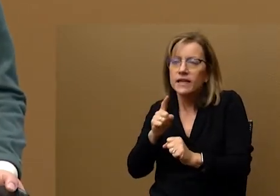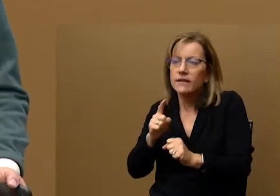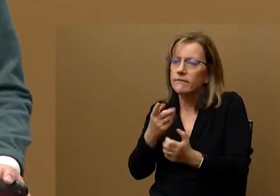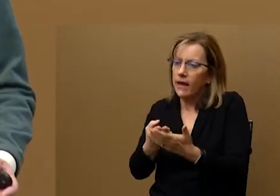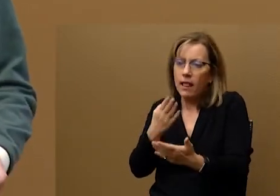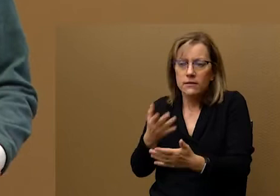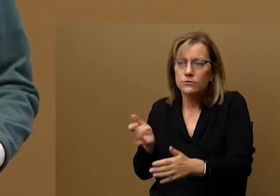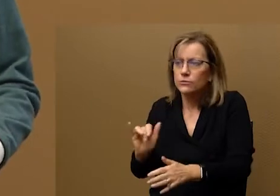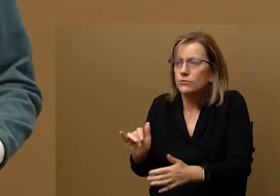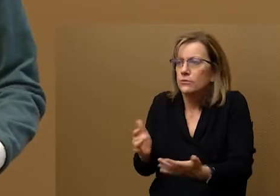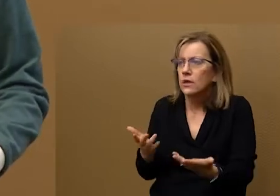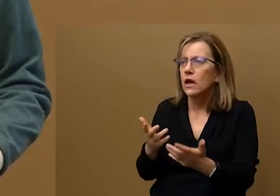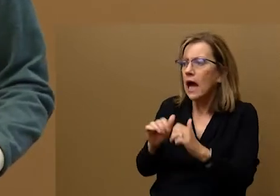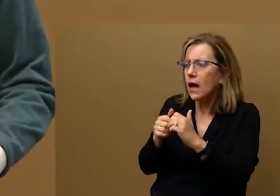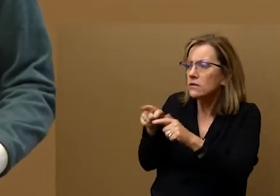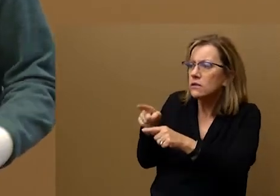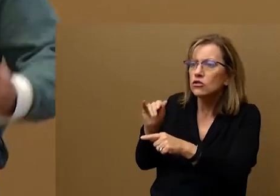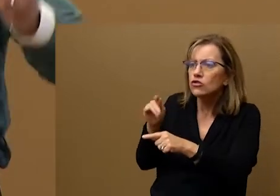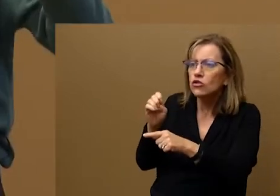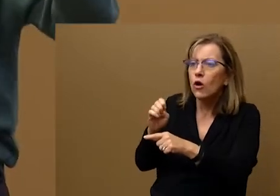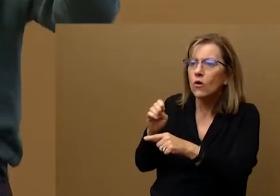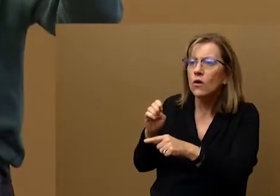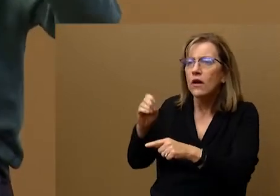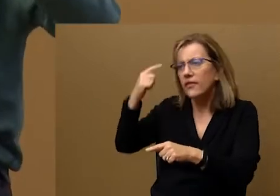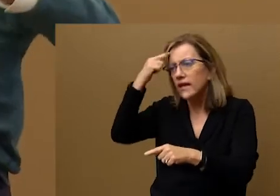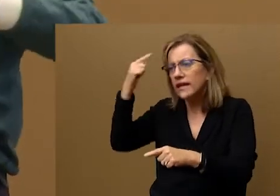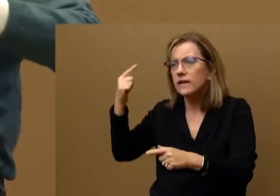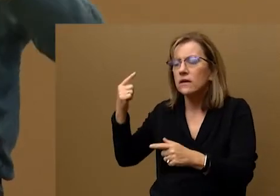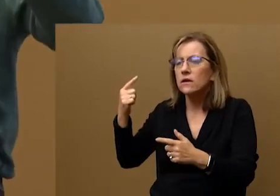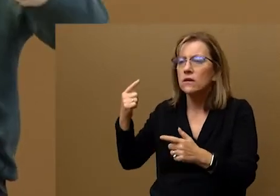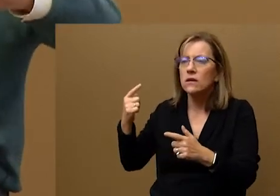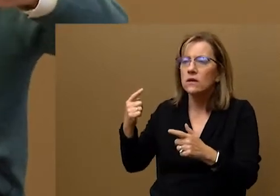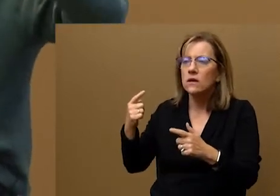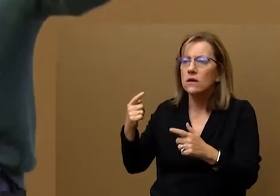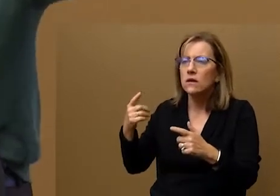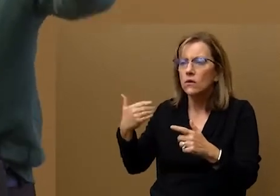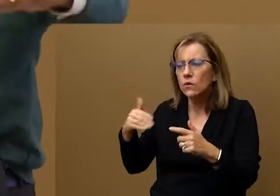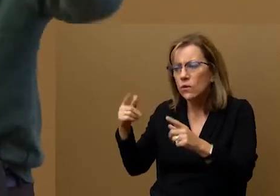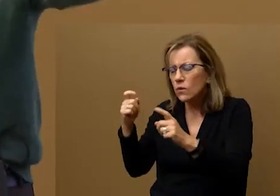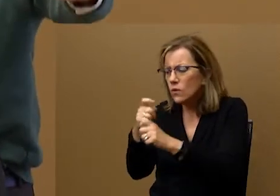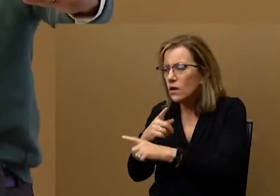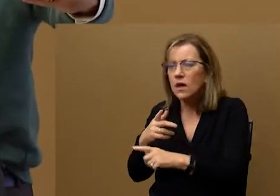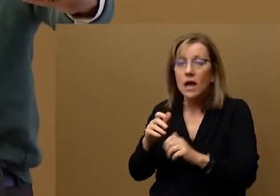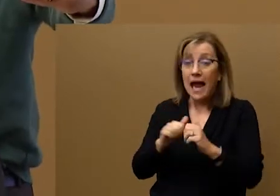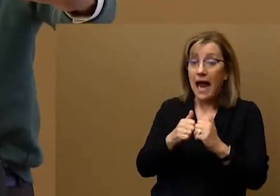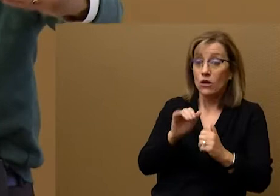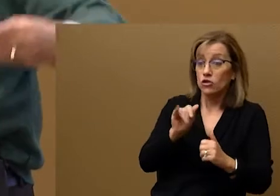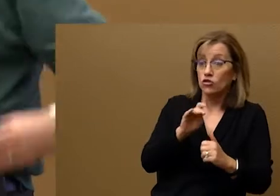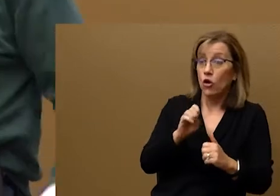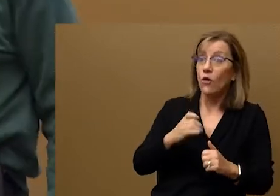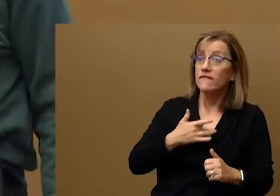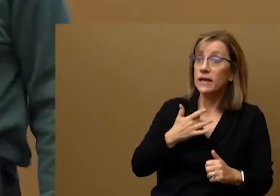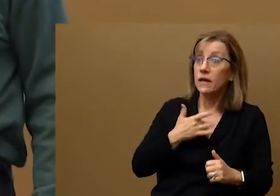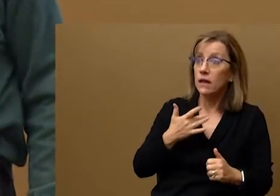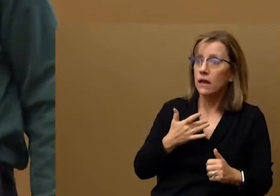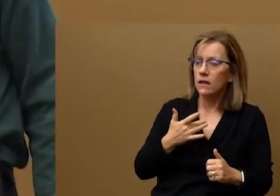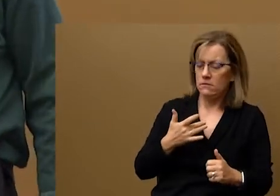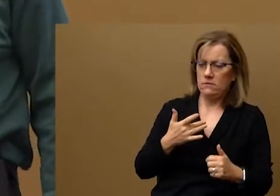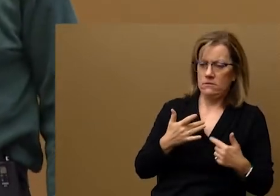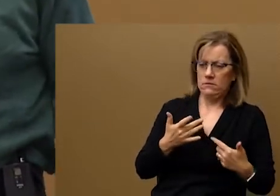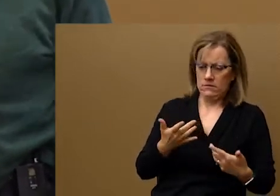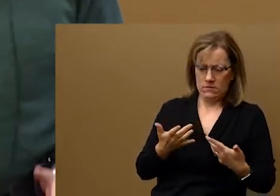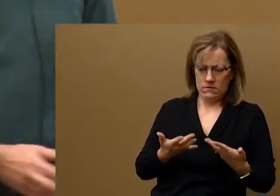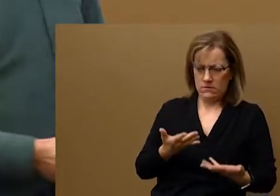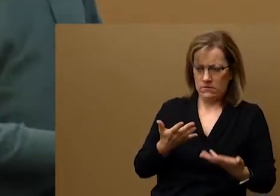that. How does Joe feel? How does Joe think? That's even far more complex question. But just how does Joe